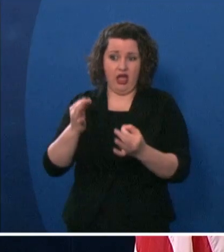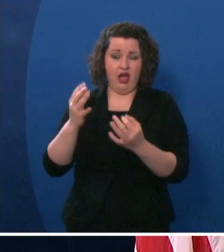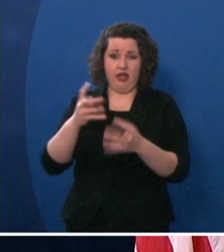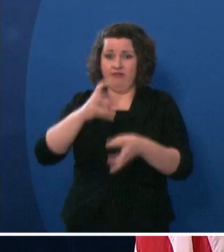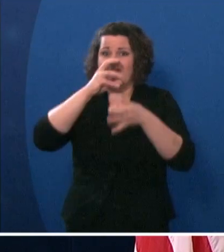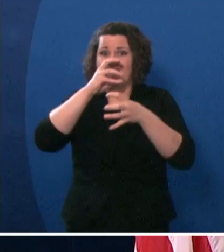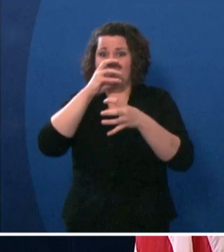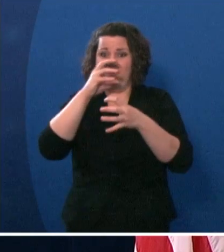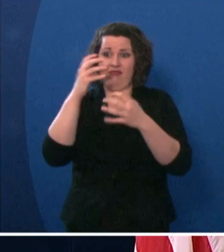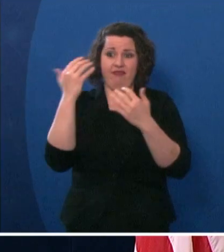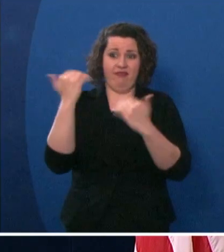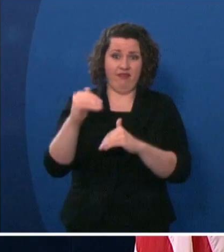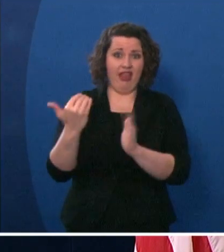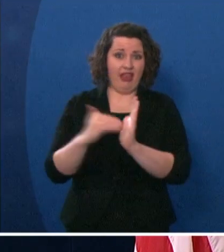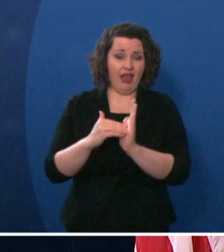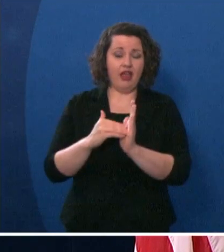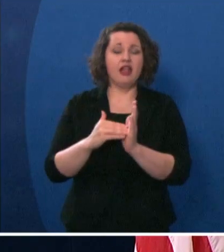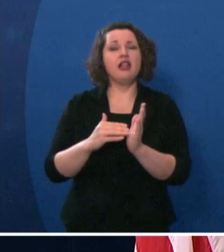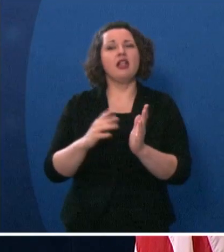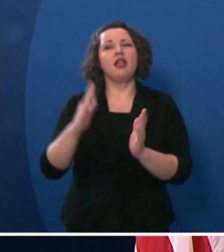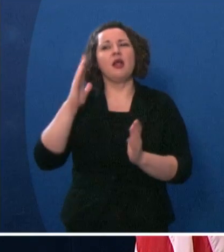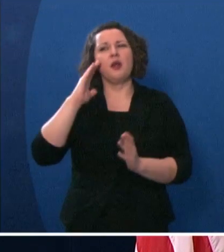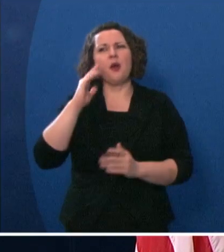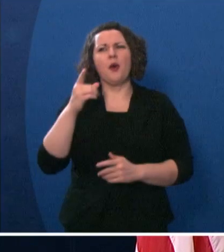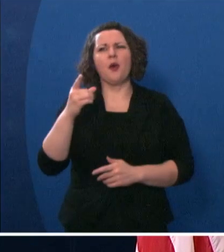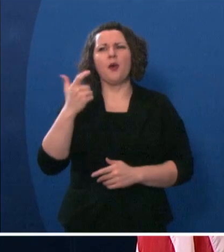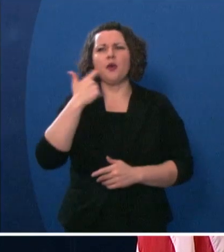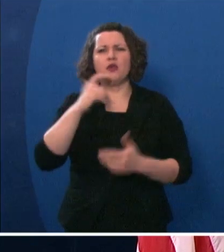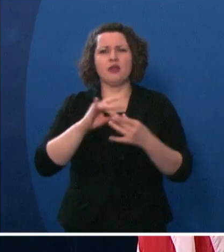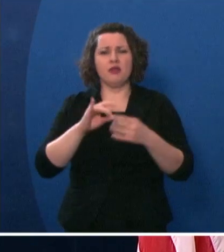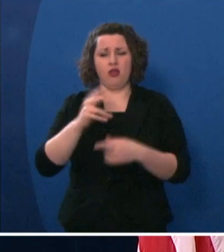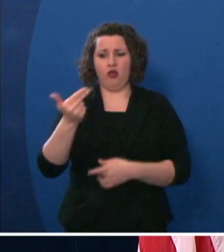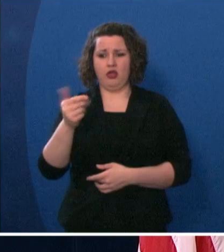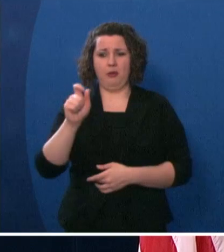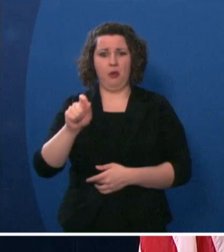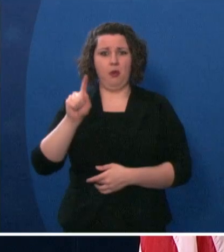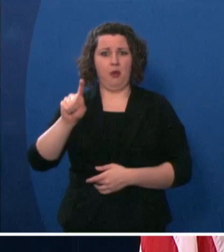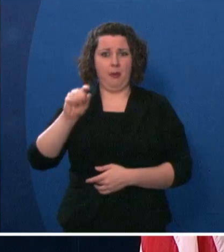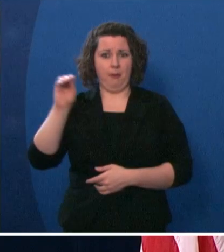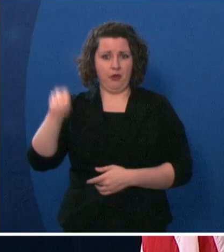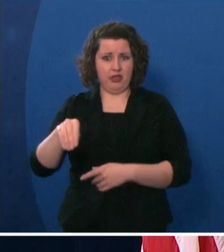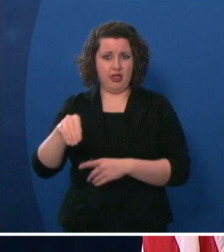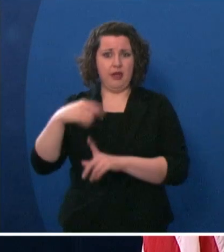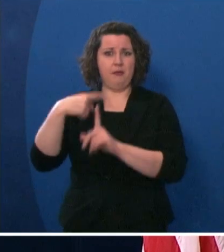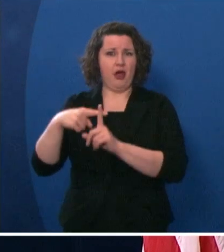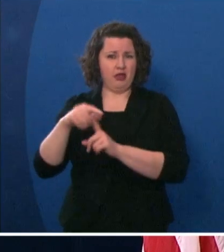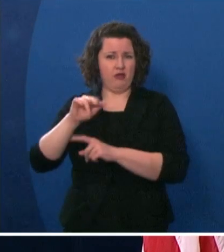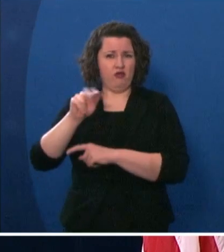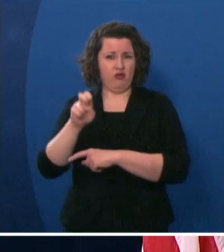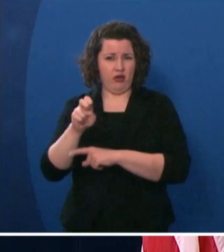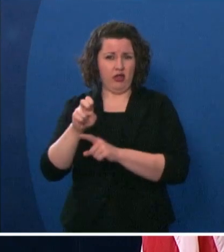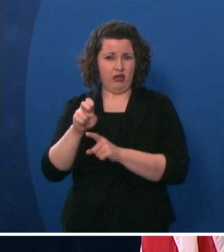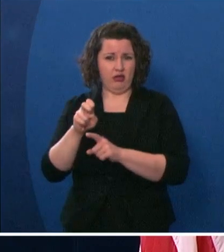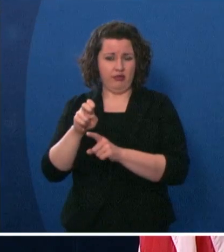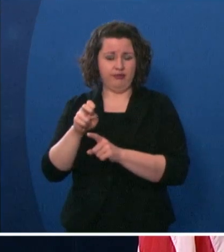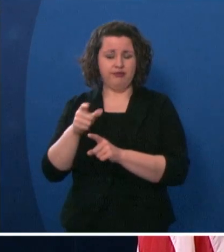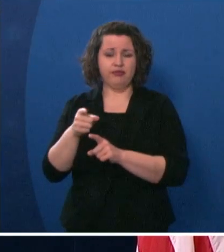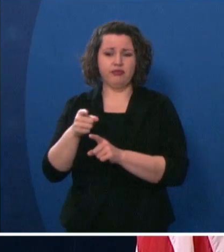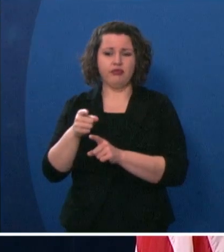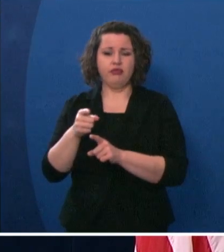place? I know you had just mentioned the 13.1% positive mm-hmm. rate mm-hmm. for